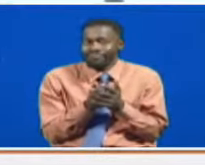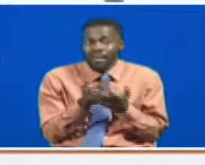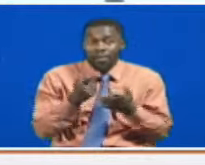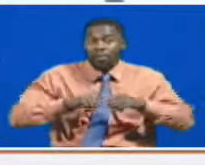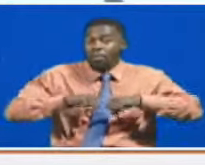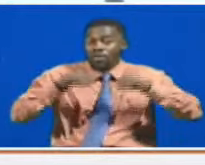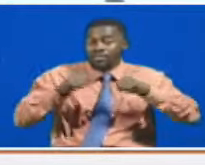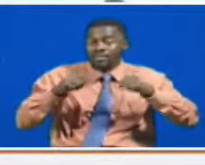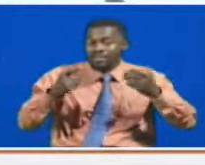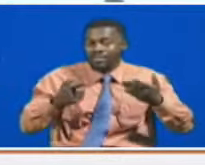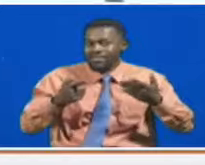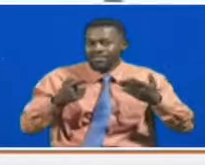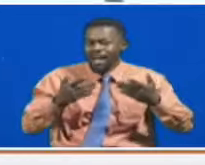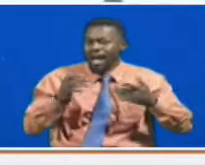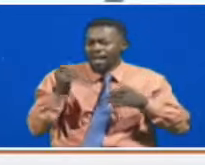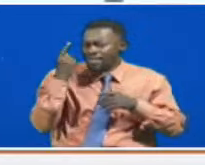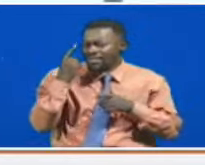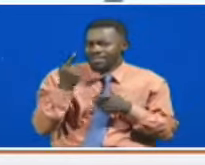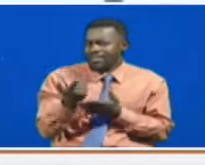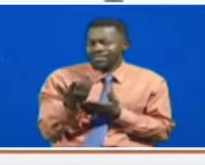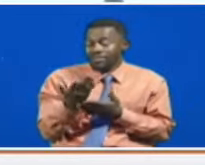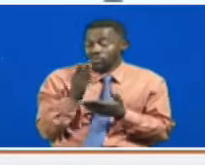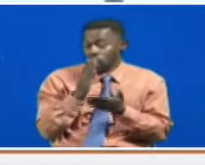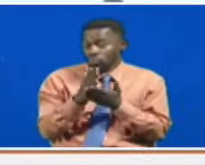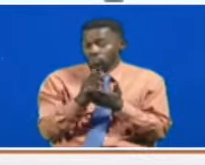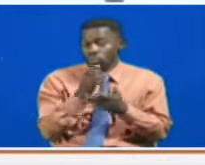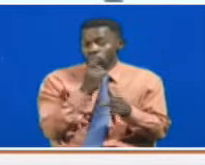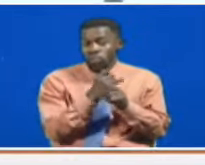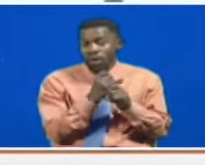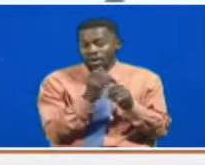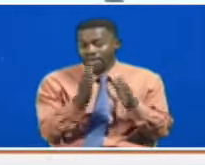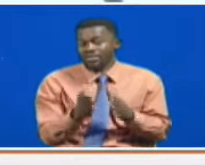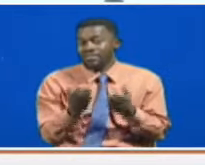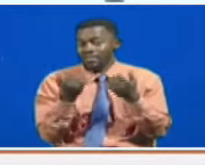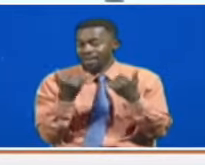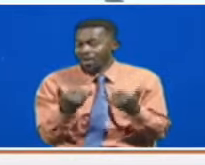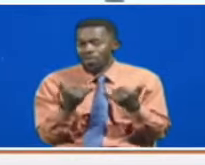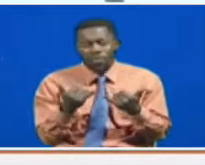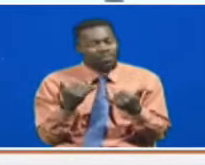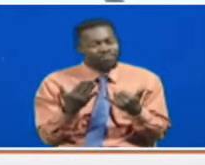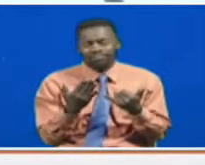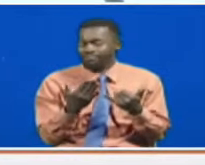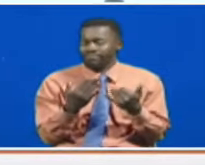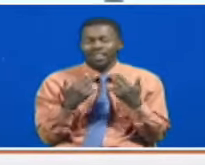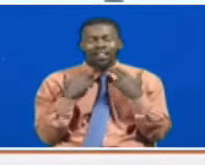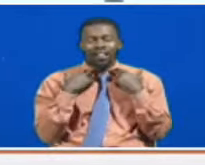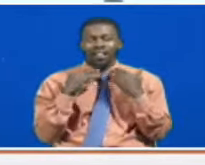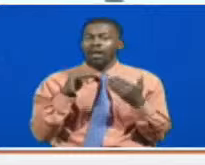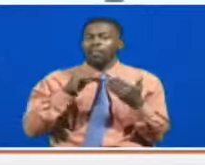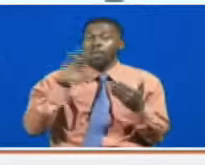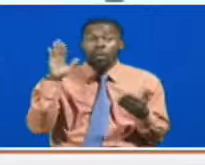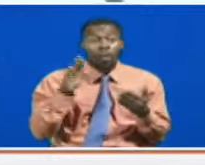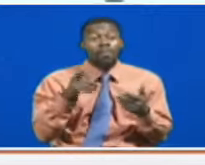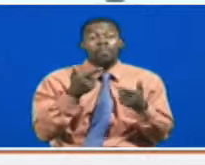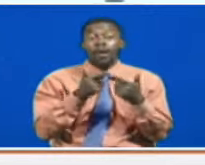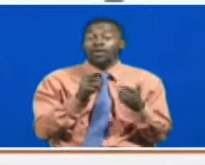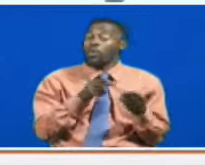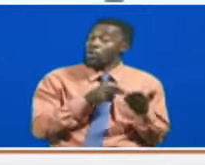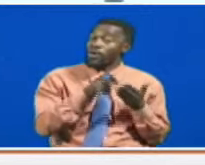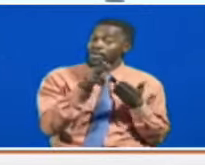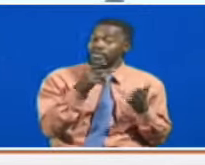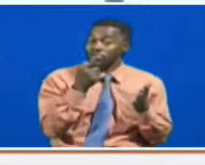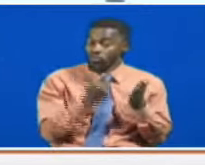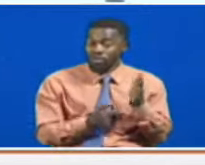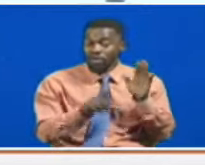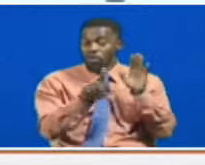because the workers are struggling with a reduction in their take-home pay. But the reality is that there is no